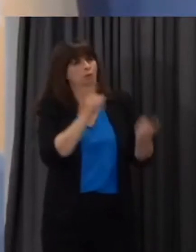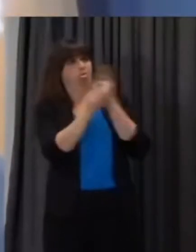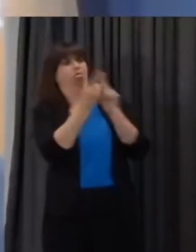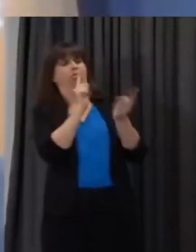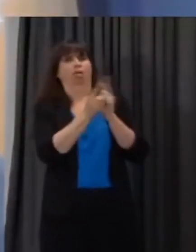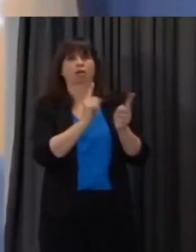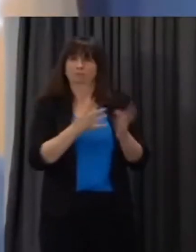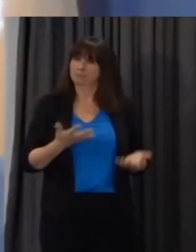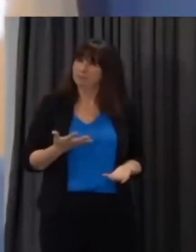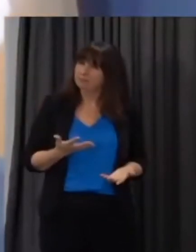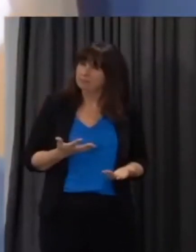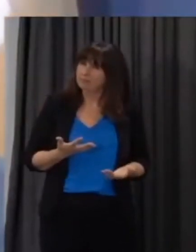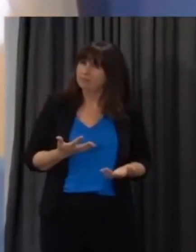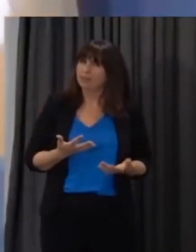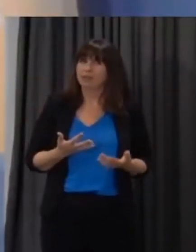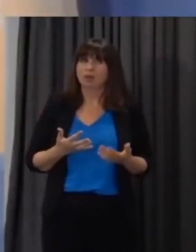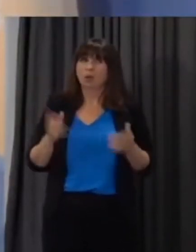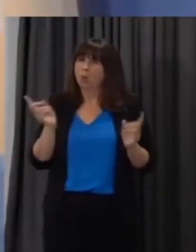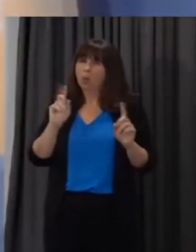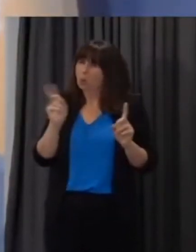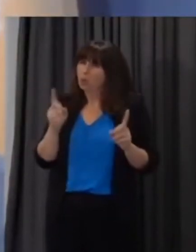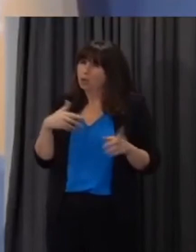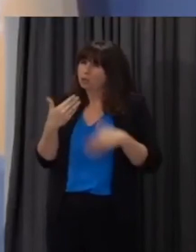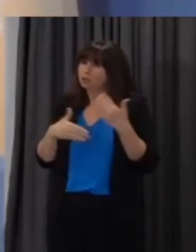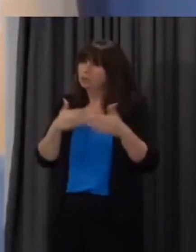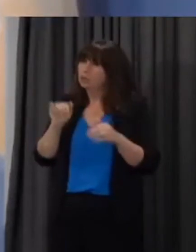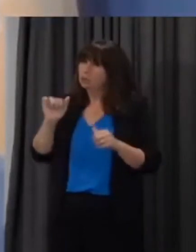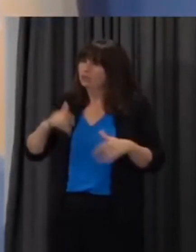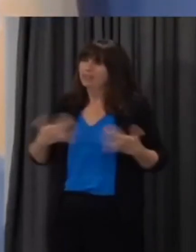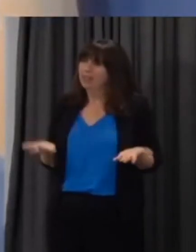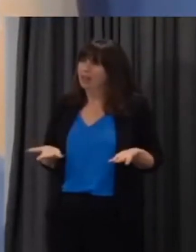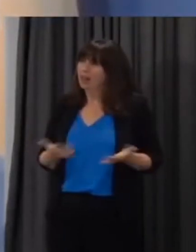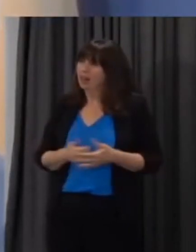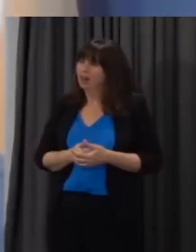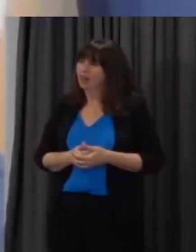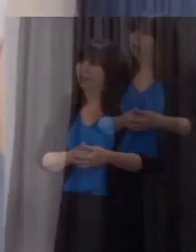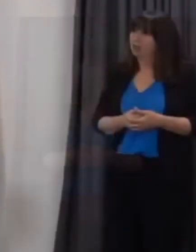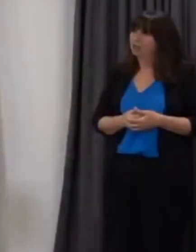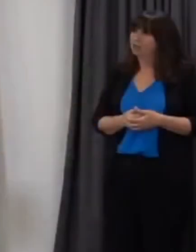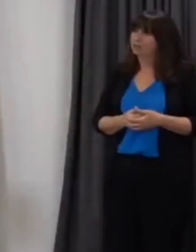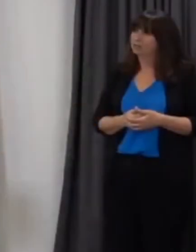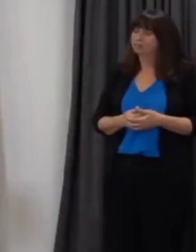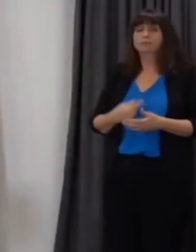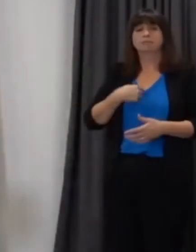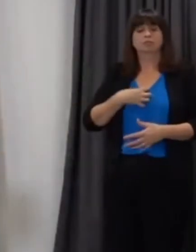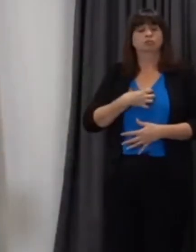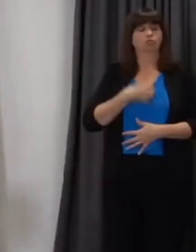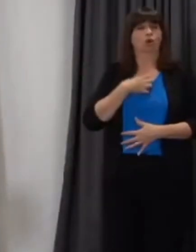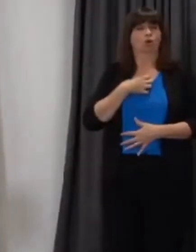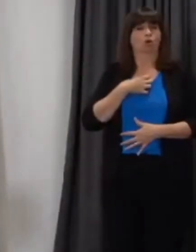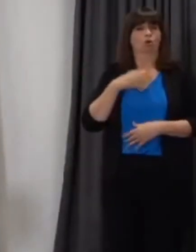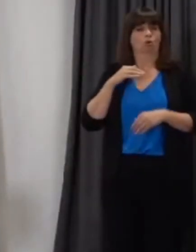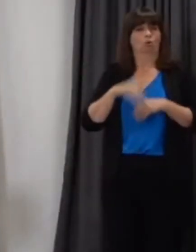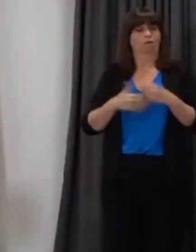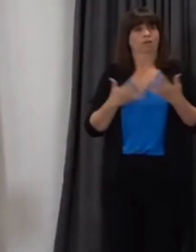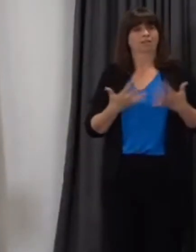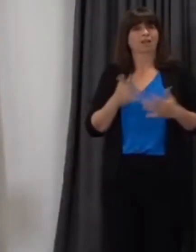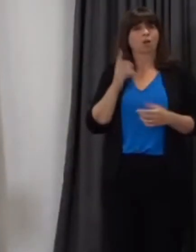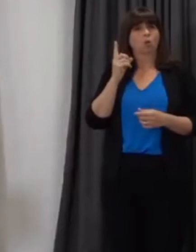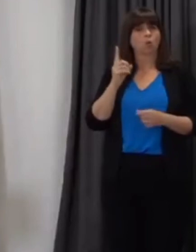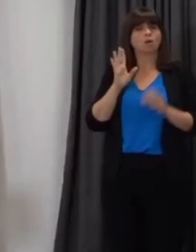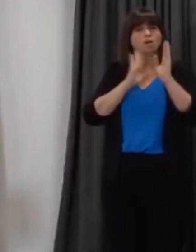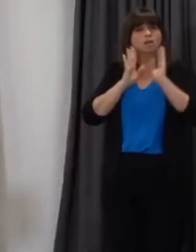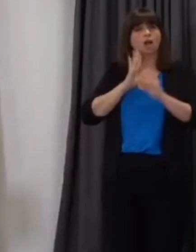our viewers frankly are saying it's not what's going wrong in your view well i was shocked to hear stories today about a young